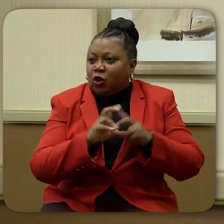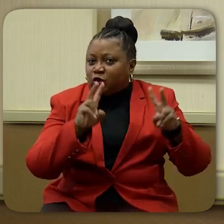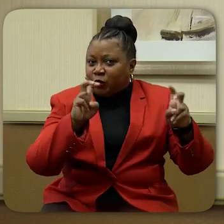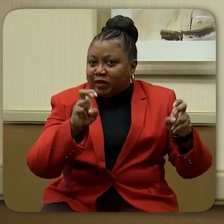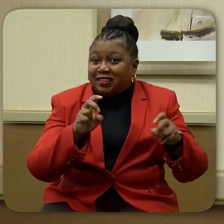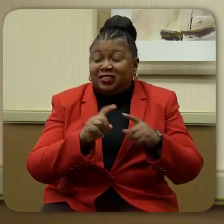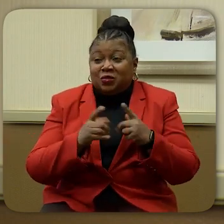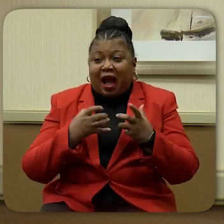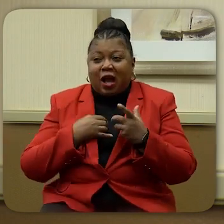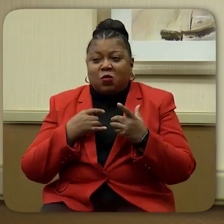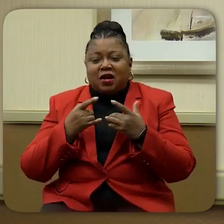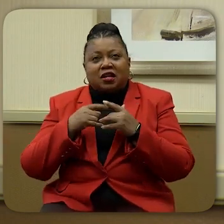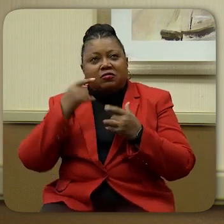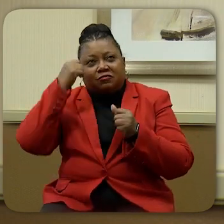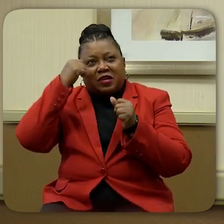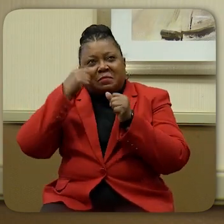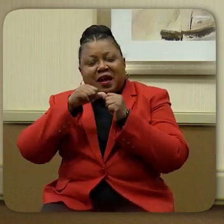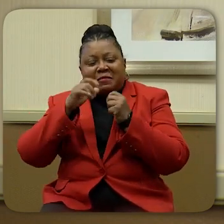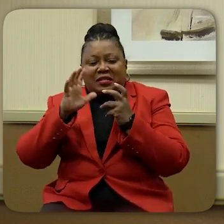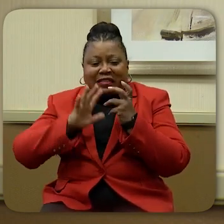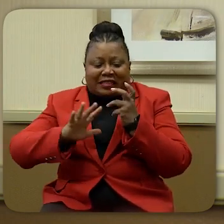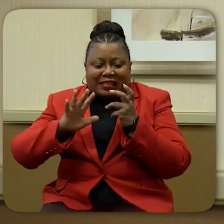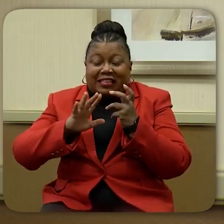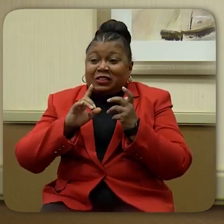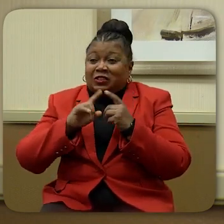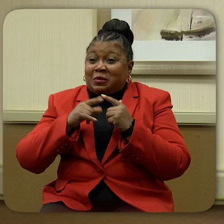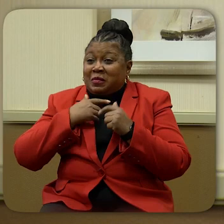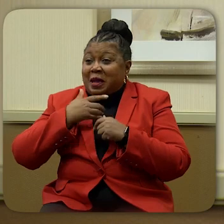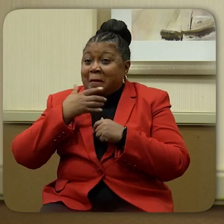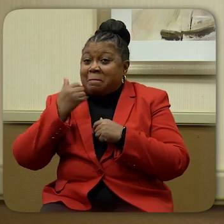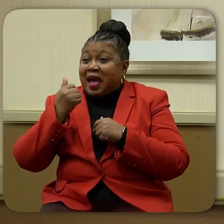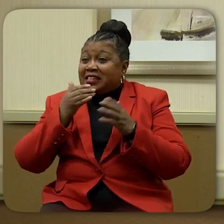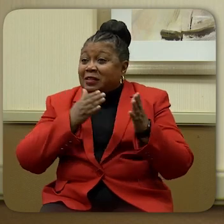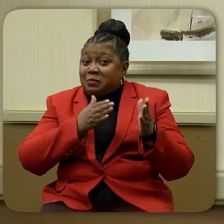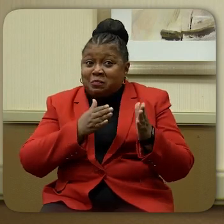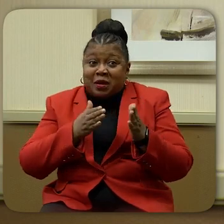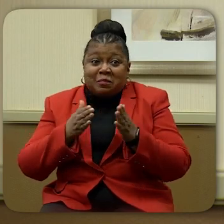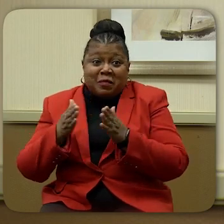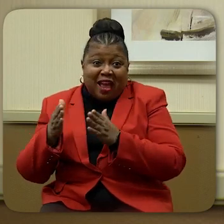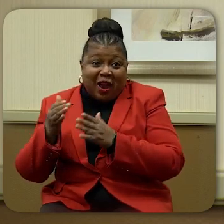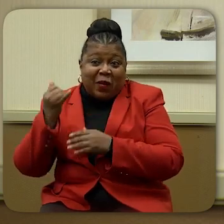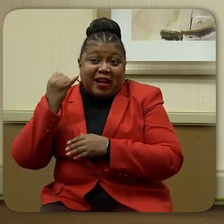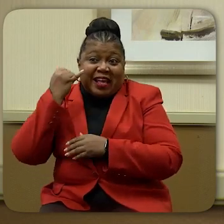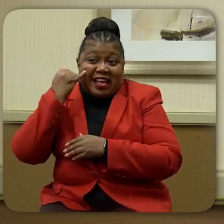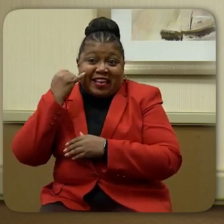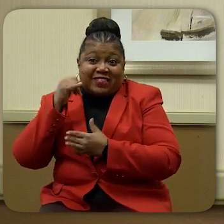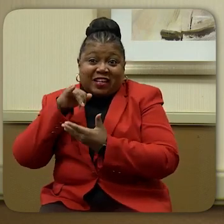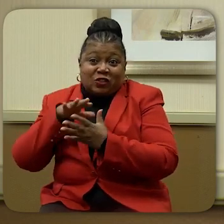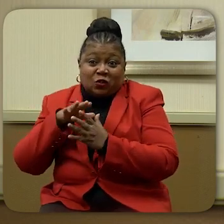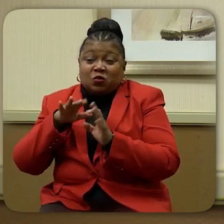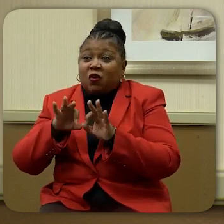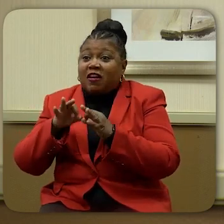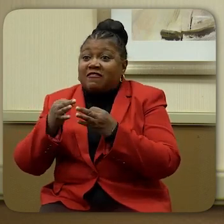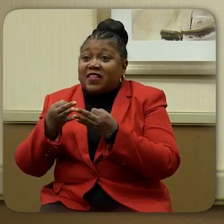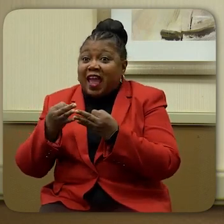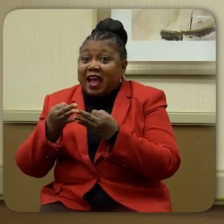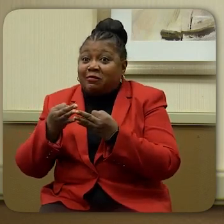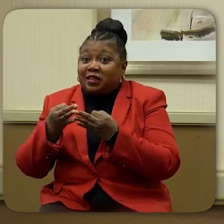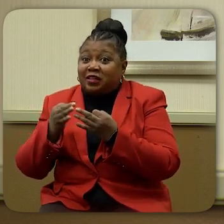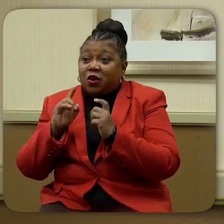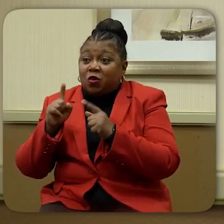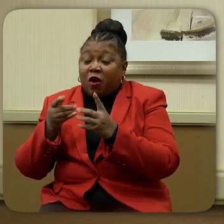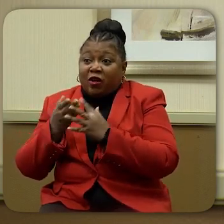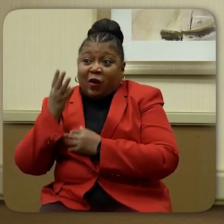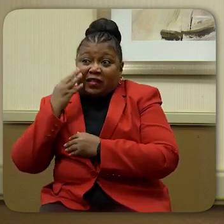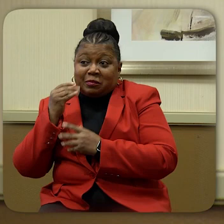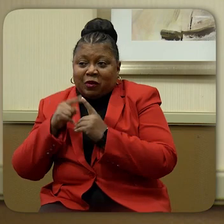So I want to come away with to be best prepared if a student or family that going through